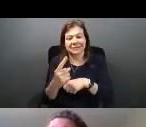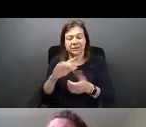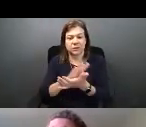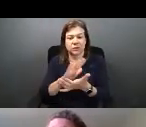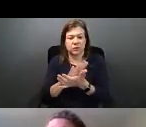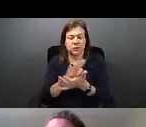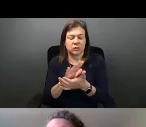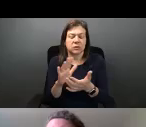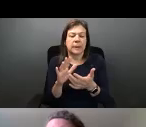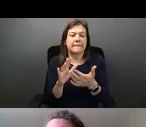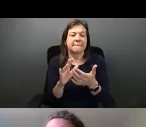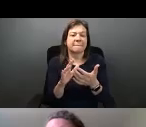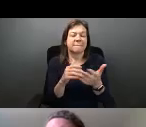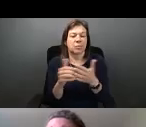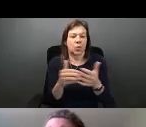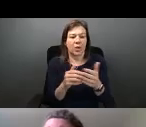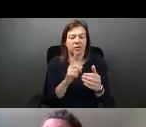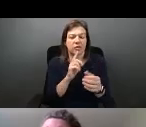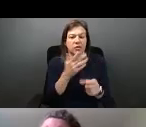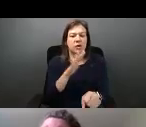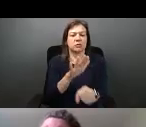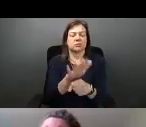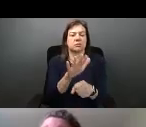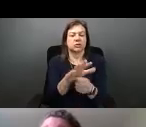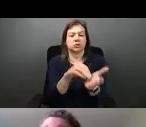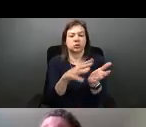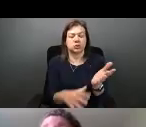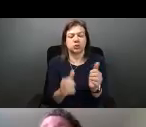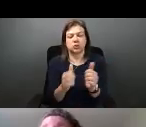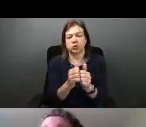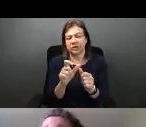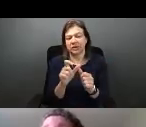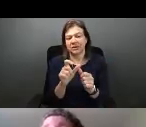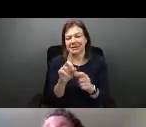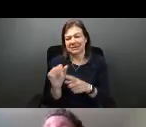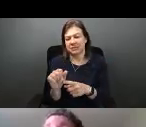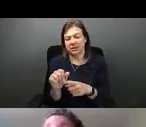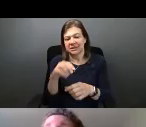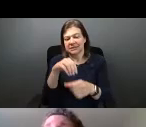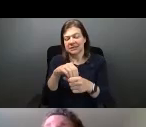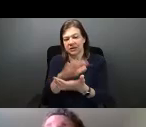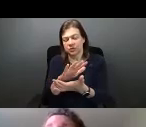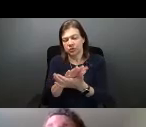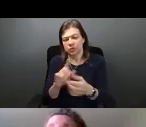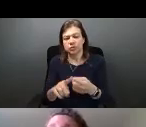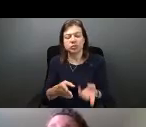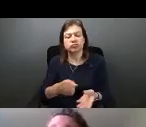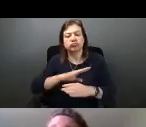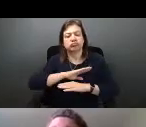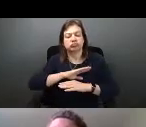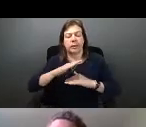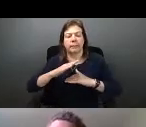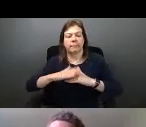is whether there are sufficient number of students with disabilities at that school to satisfy the